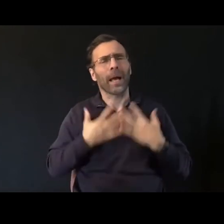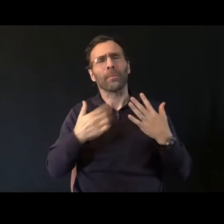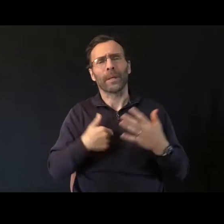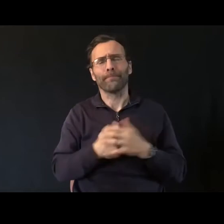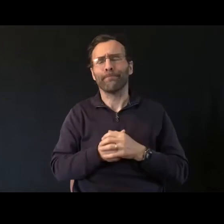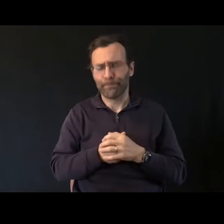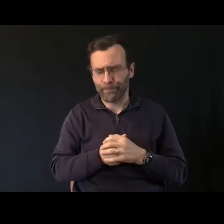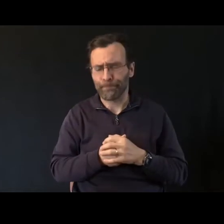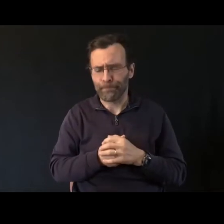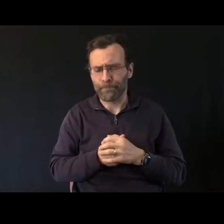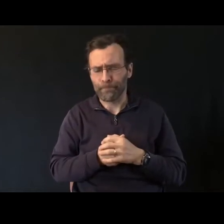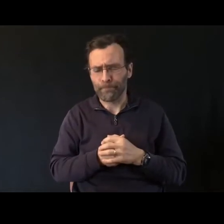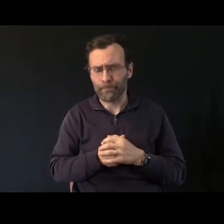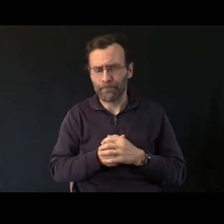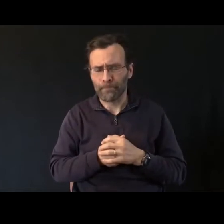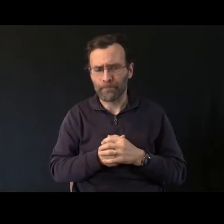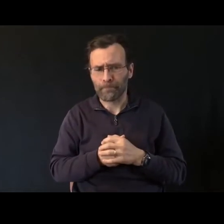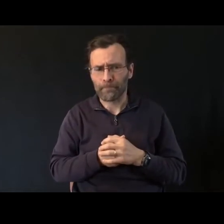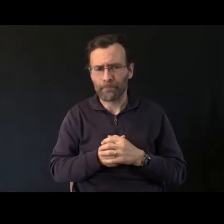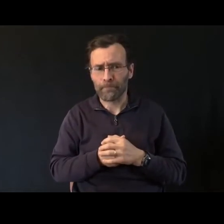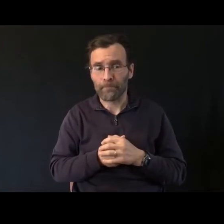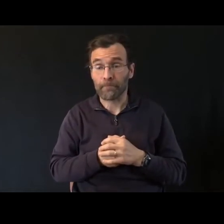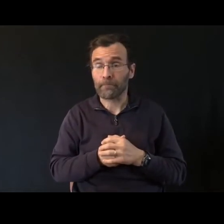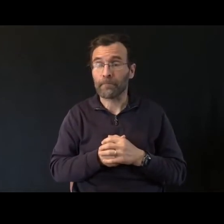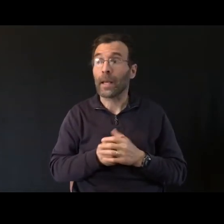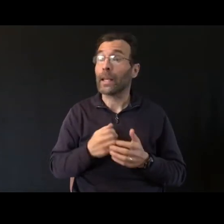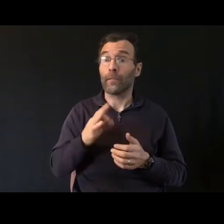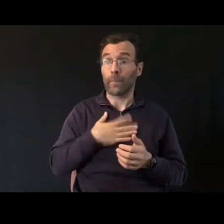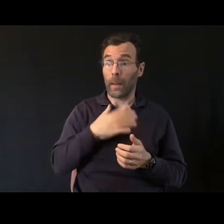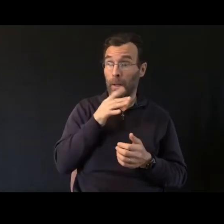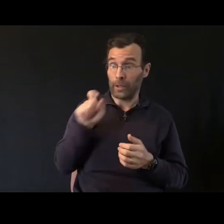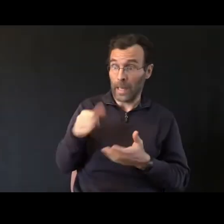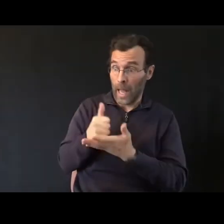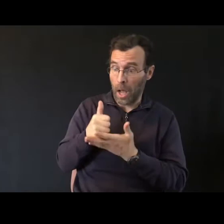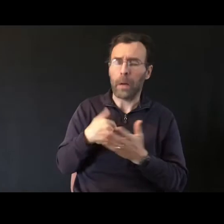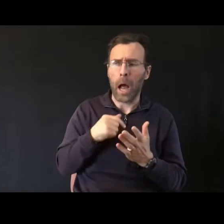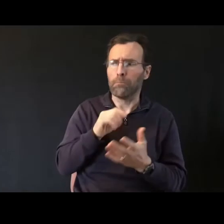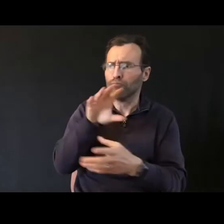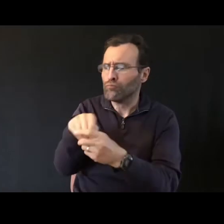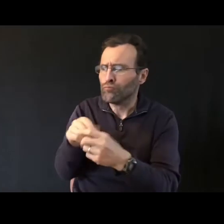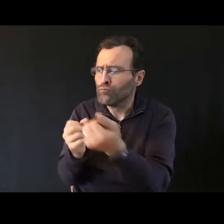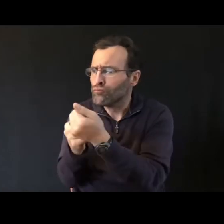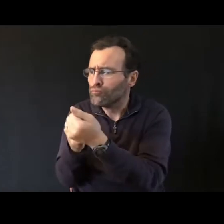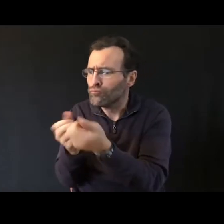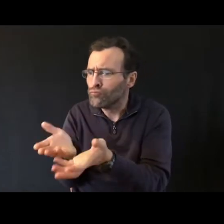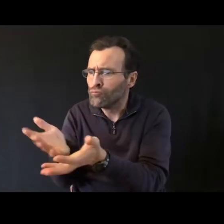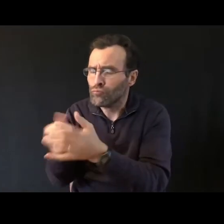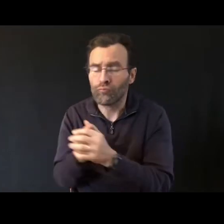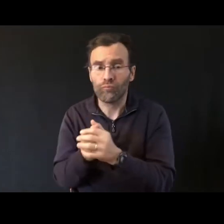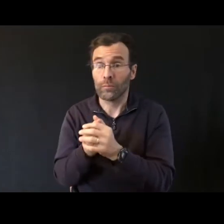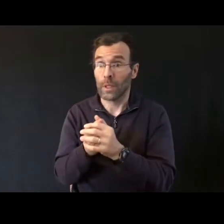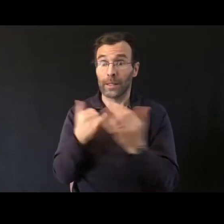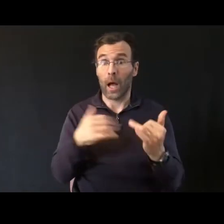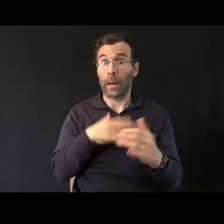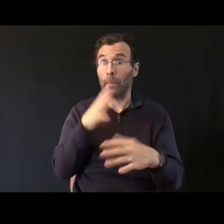Kind of stepping in when my mother would need help. And then now, since she's